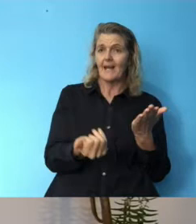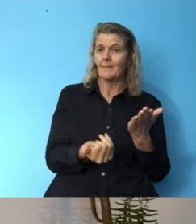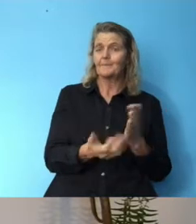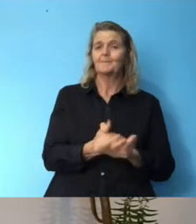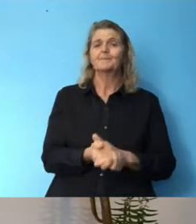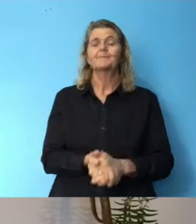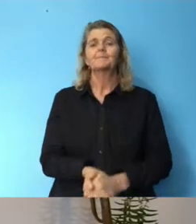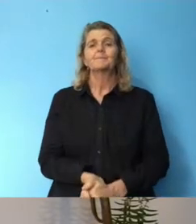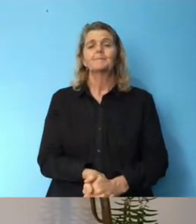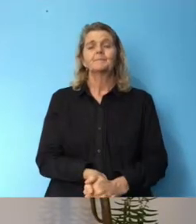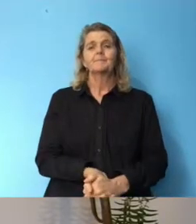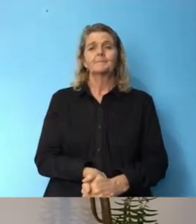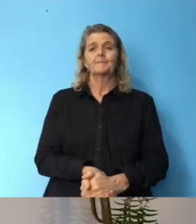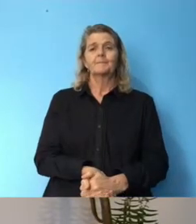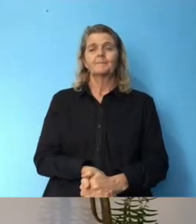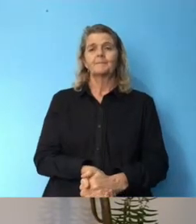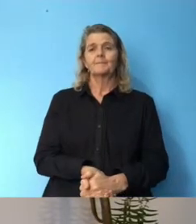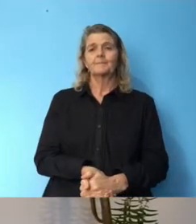makes that colour.